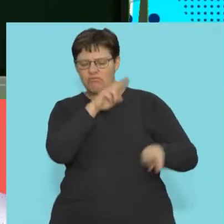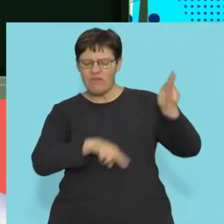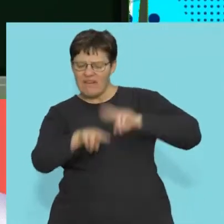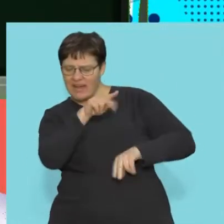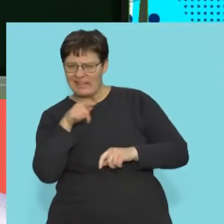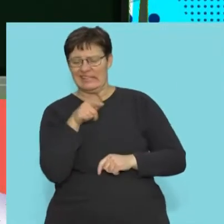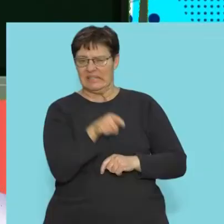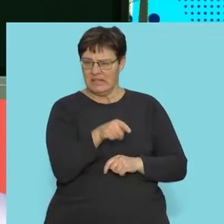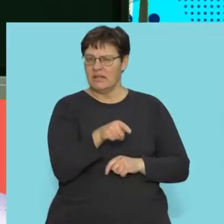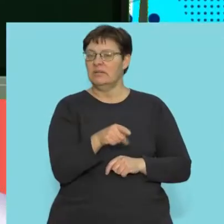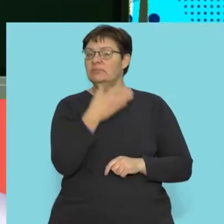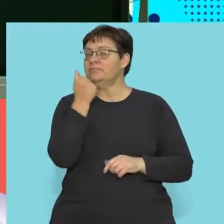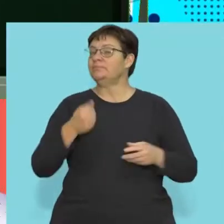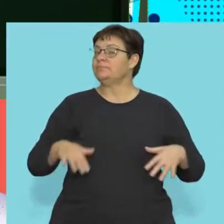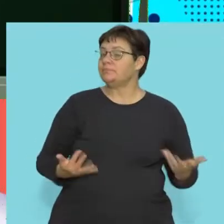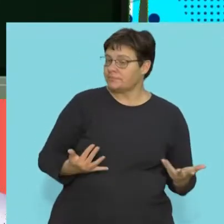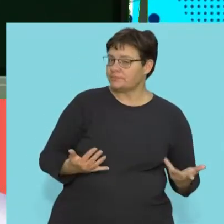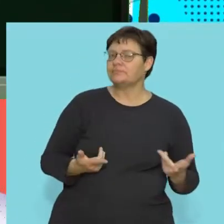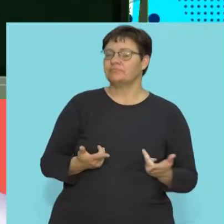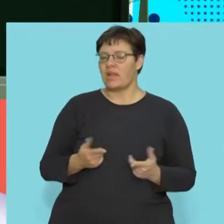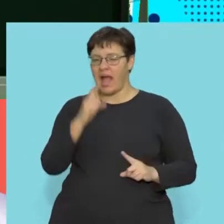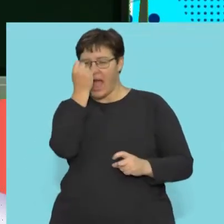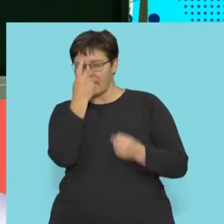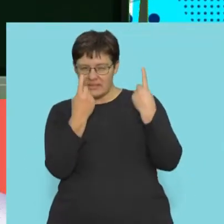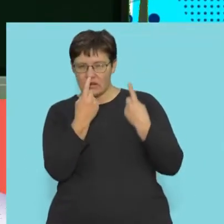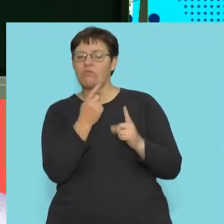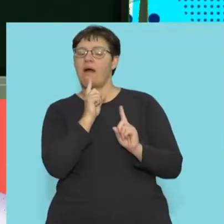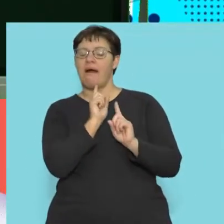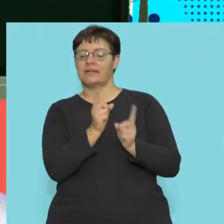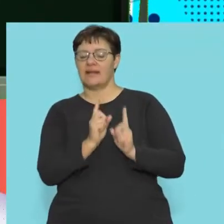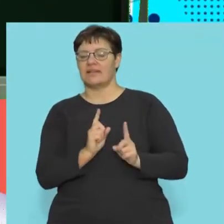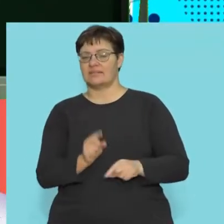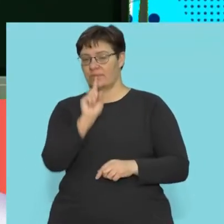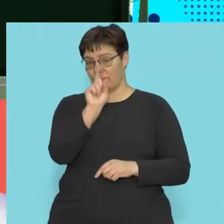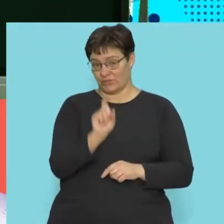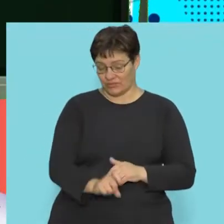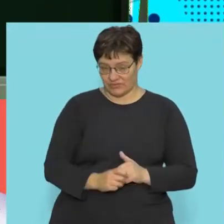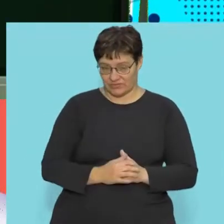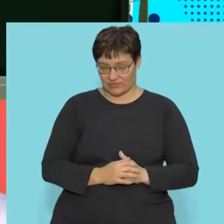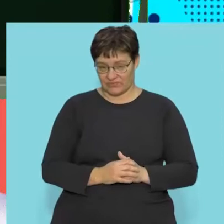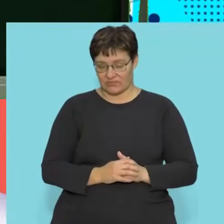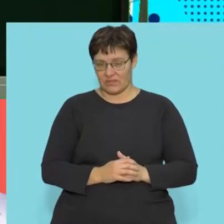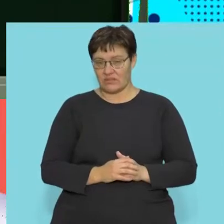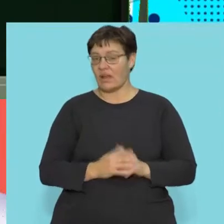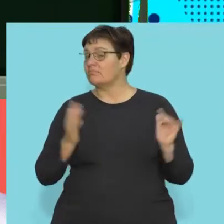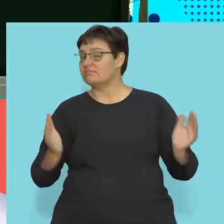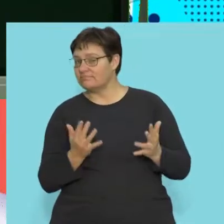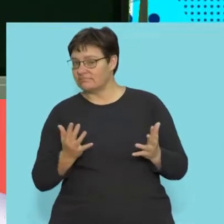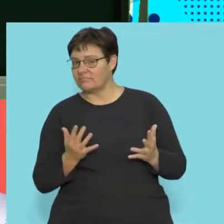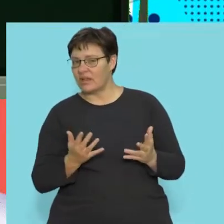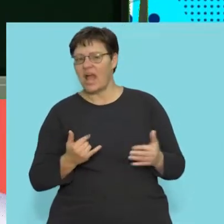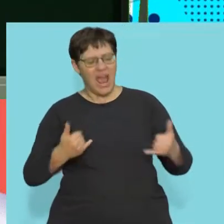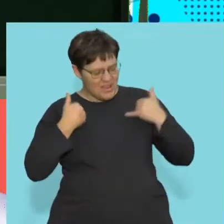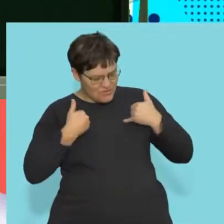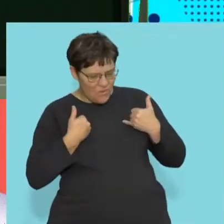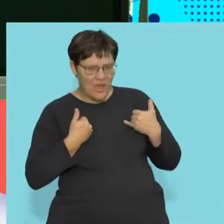cellular respiration, and the best way to do that is by applying our understanding to solving a few questions. I encourage you to enjoy